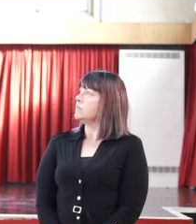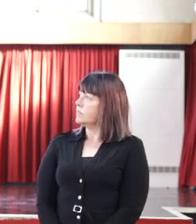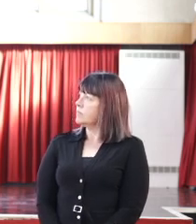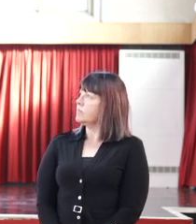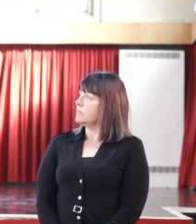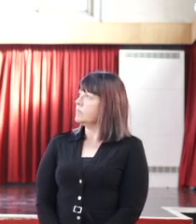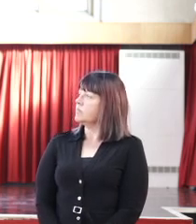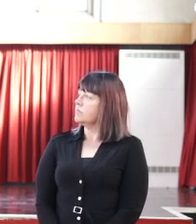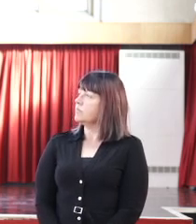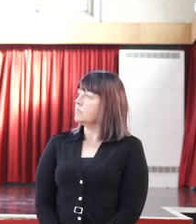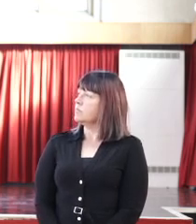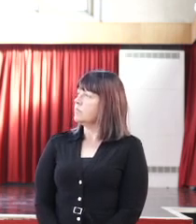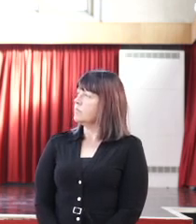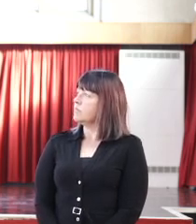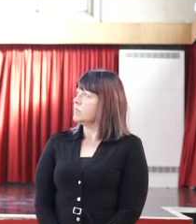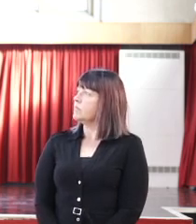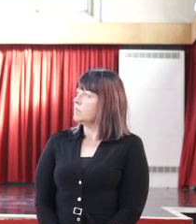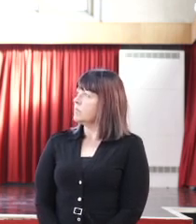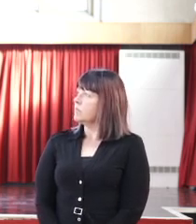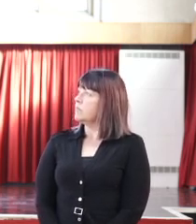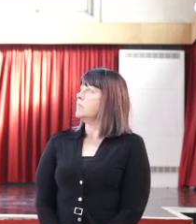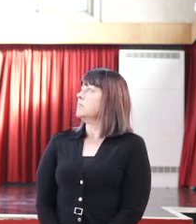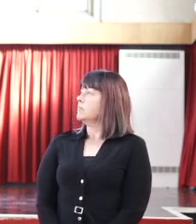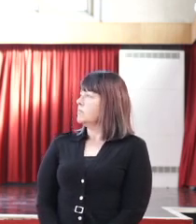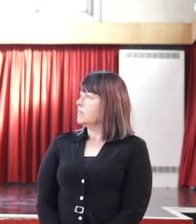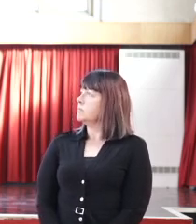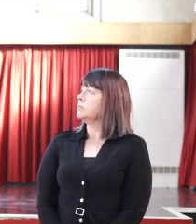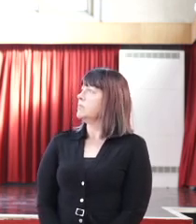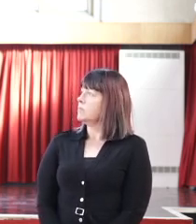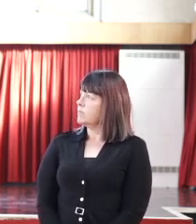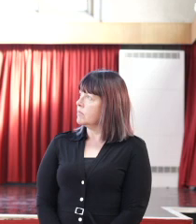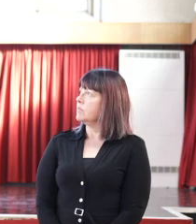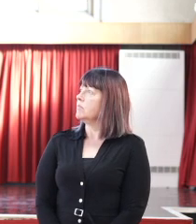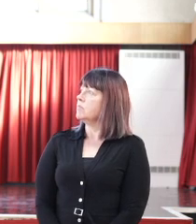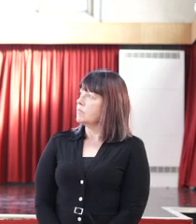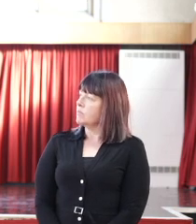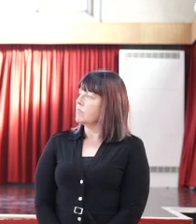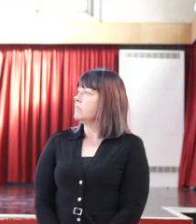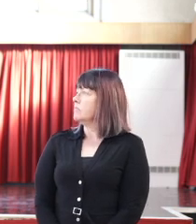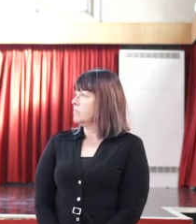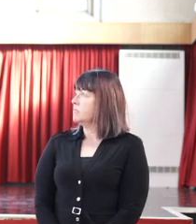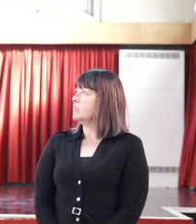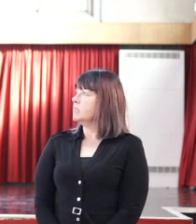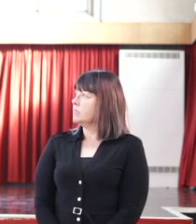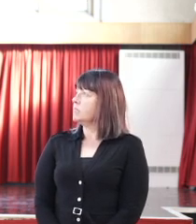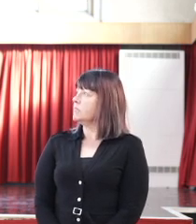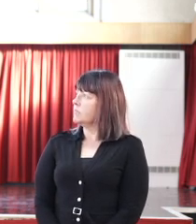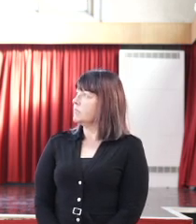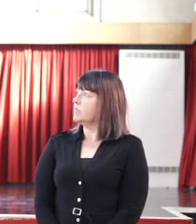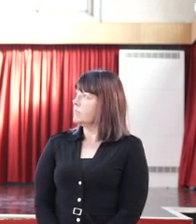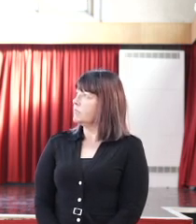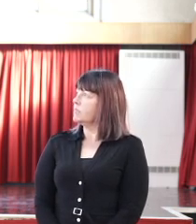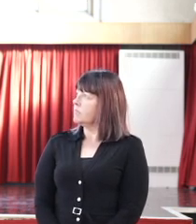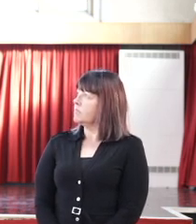or garage. There are many, many different styles. Drum and bass, we can feel that.